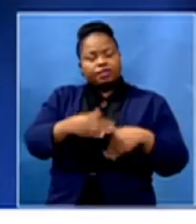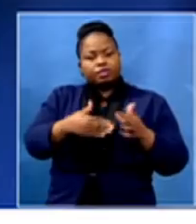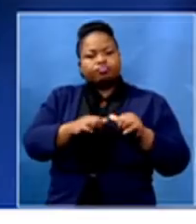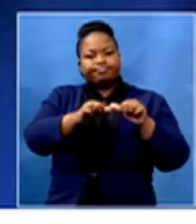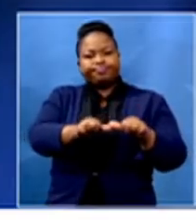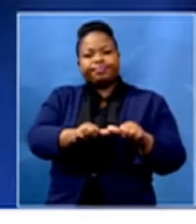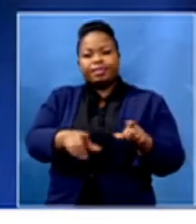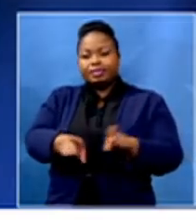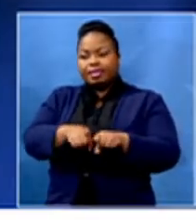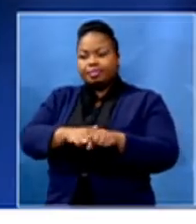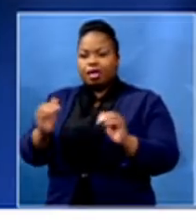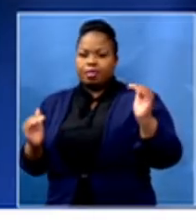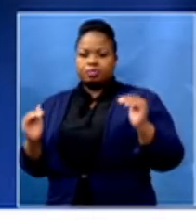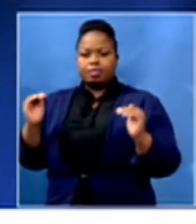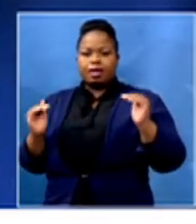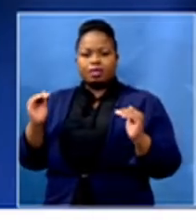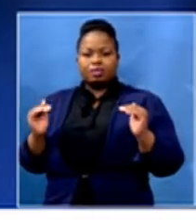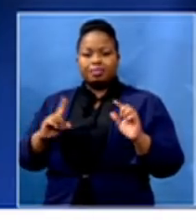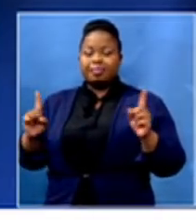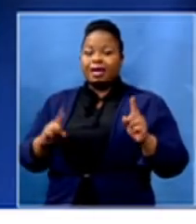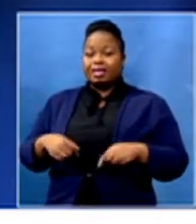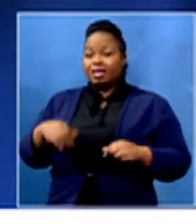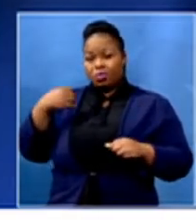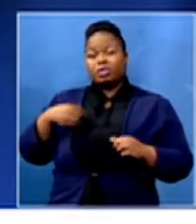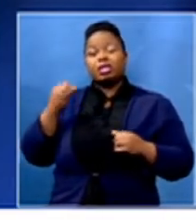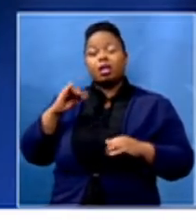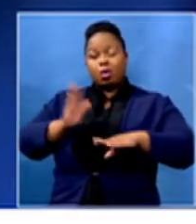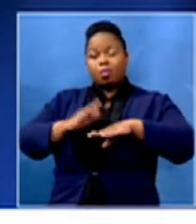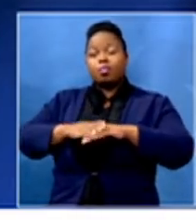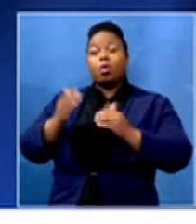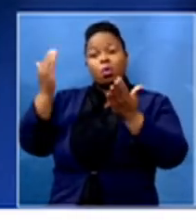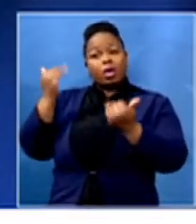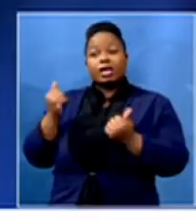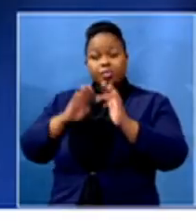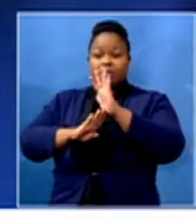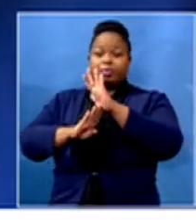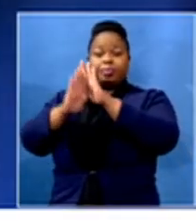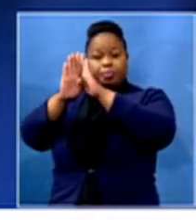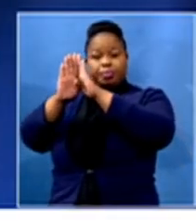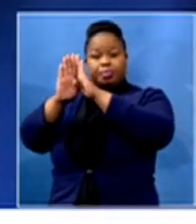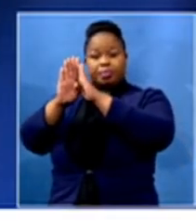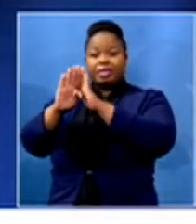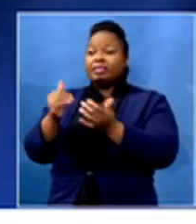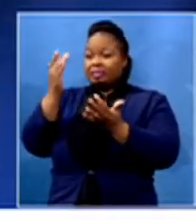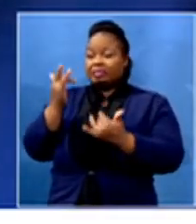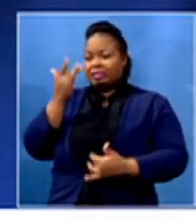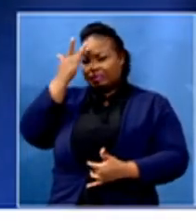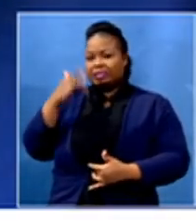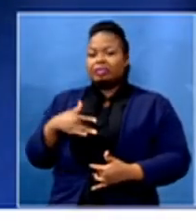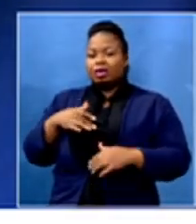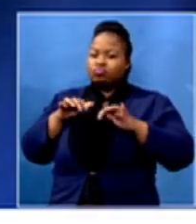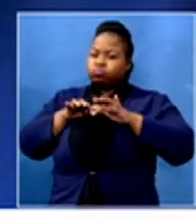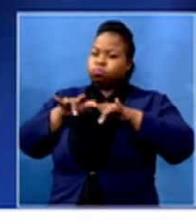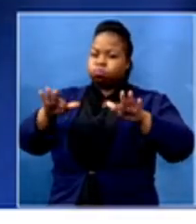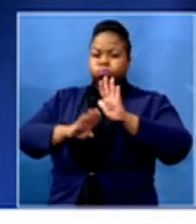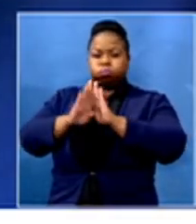we are still driving into a heavy storm. I think we need to be upfront that we still expect that the numbers are going to